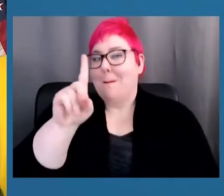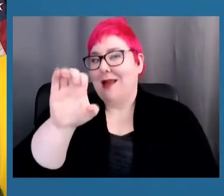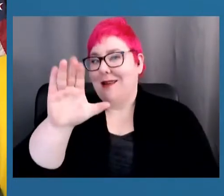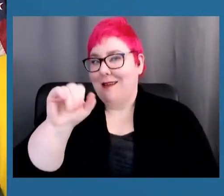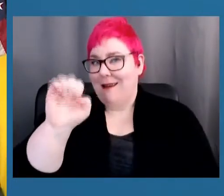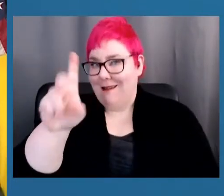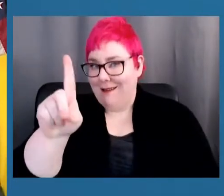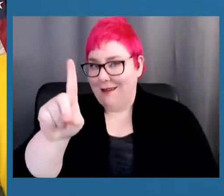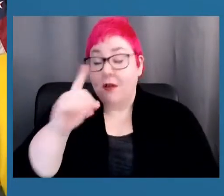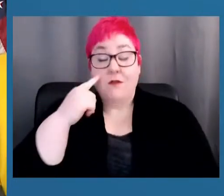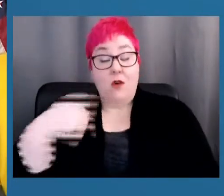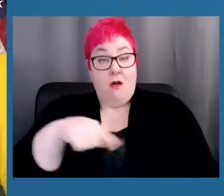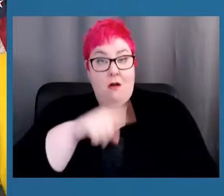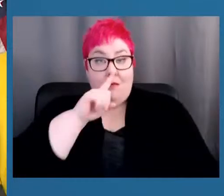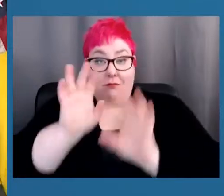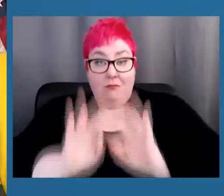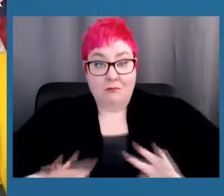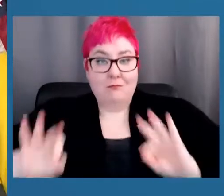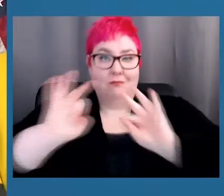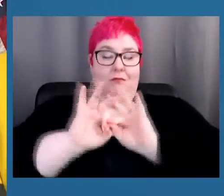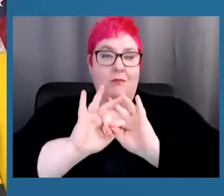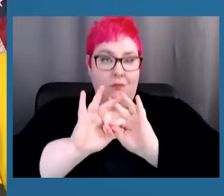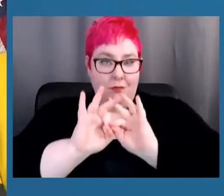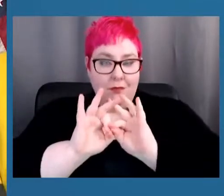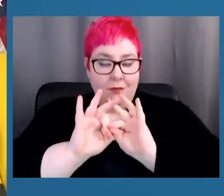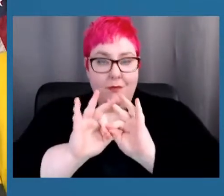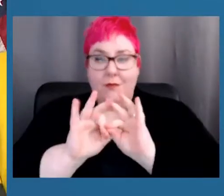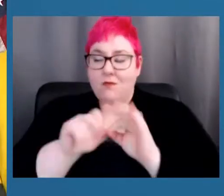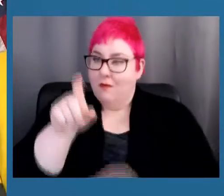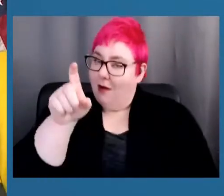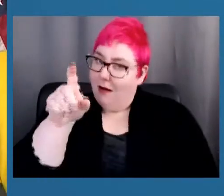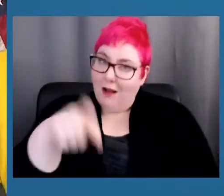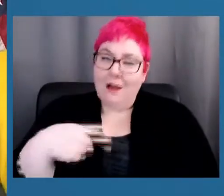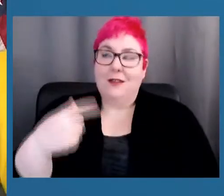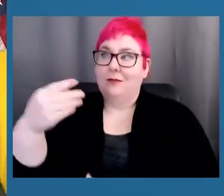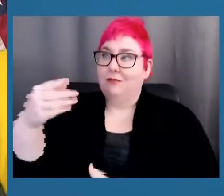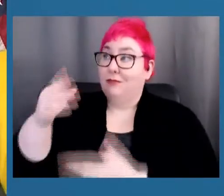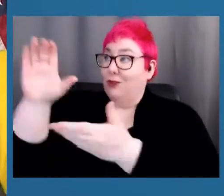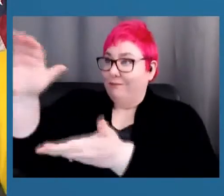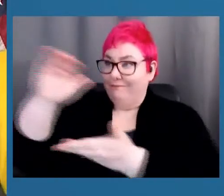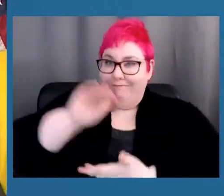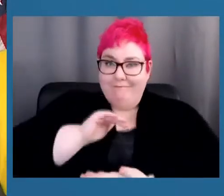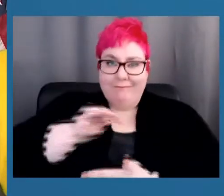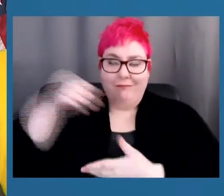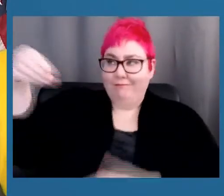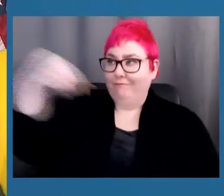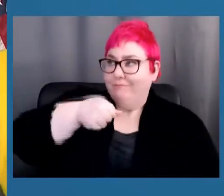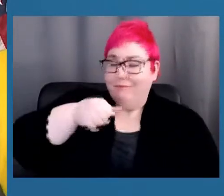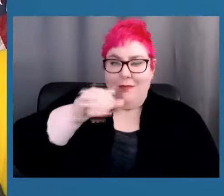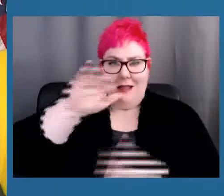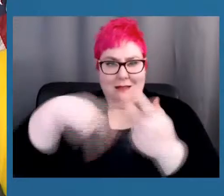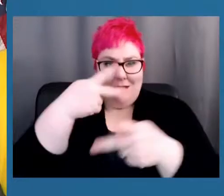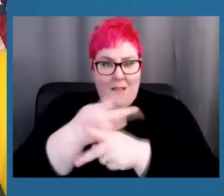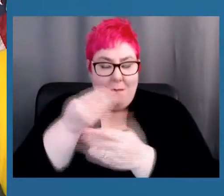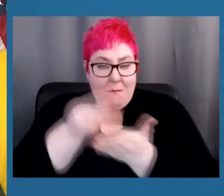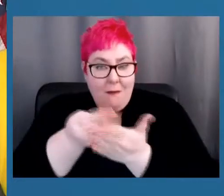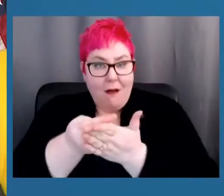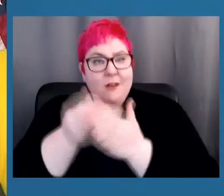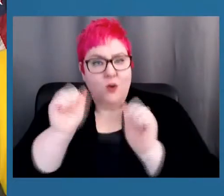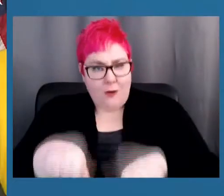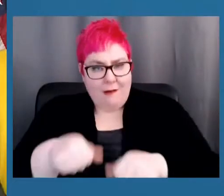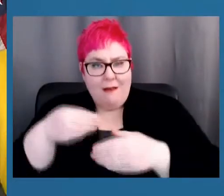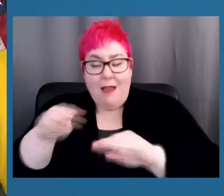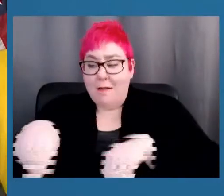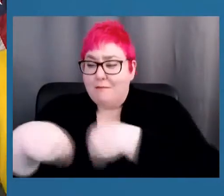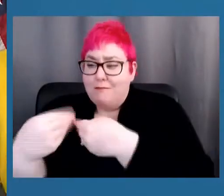it's extremely important that we're able to continue to receive those kinds of funds to help provide the terrific